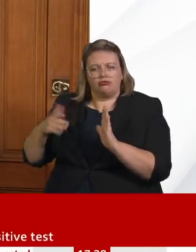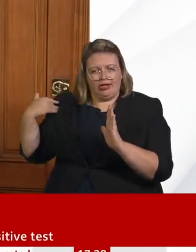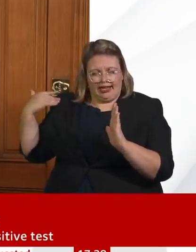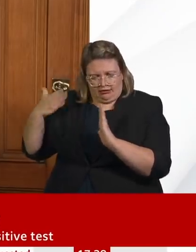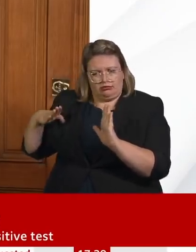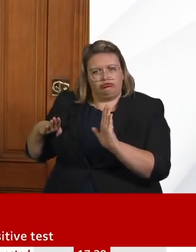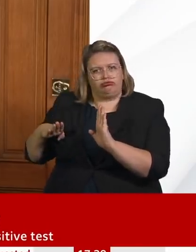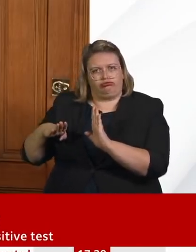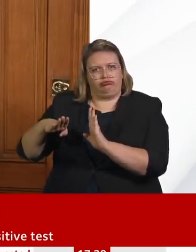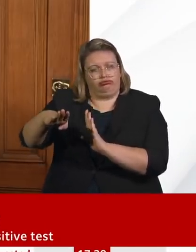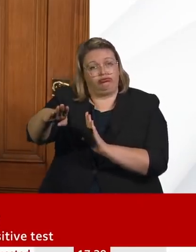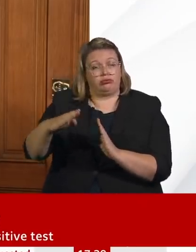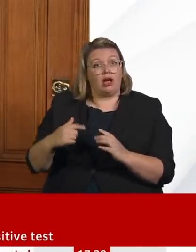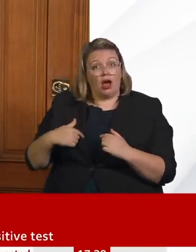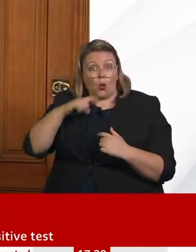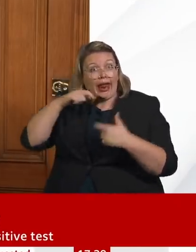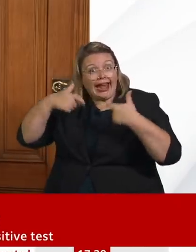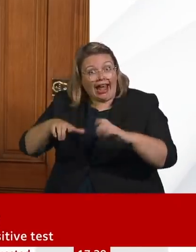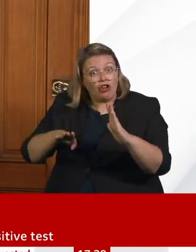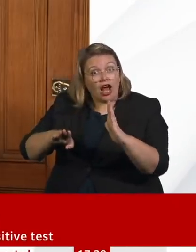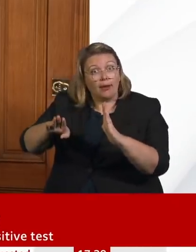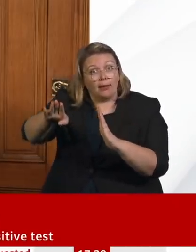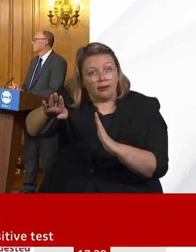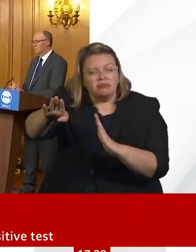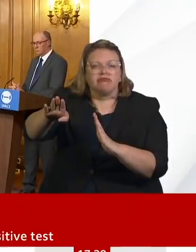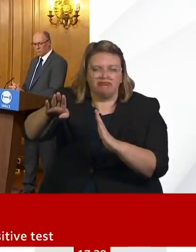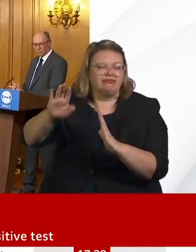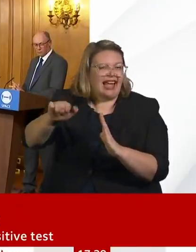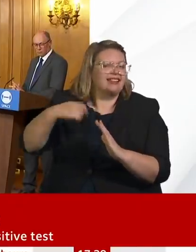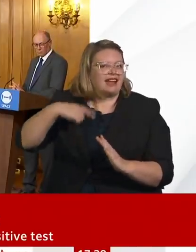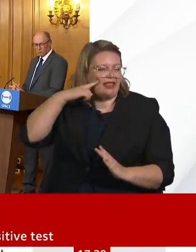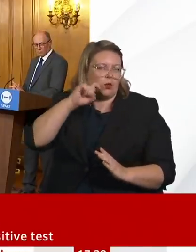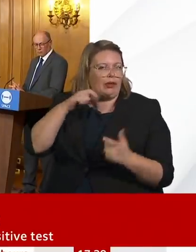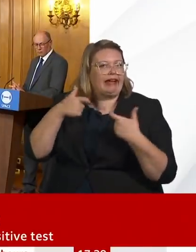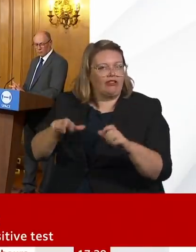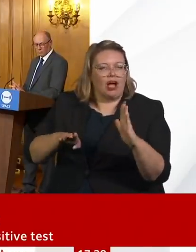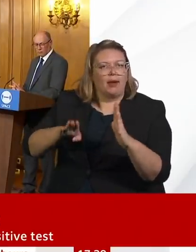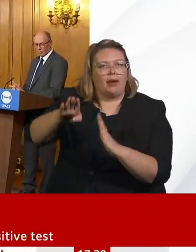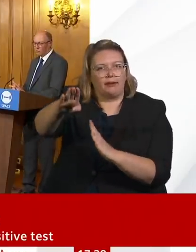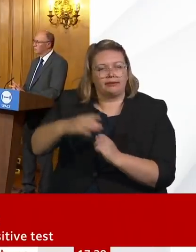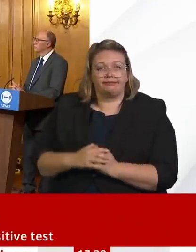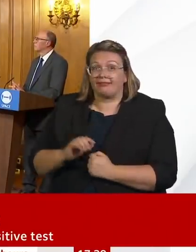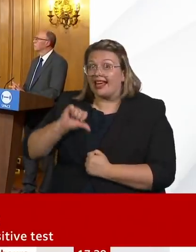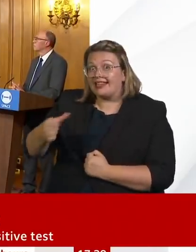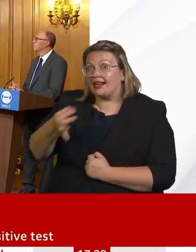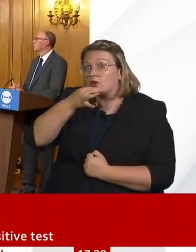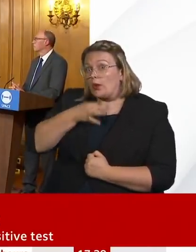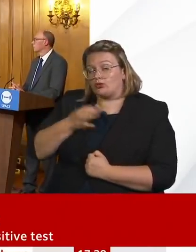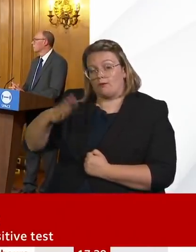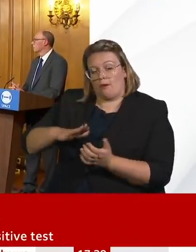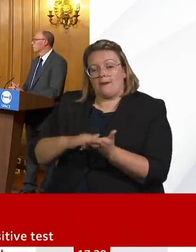upwards? Yes, unfortunately, I do. Thanks very much, JBT. Let's go to Dominic Yateman of Metro.